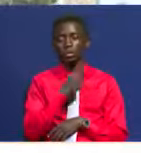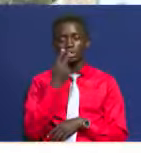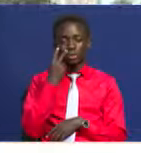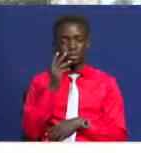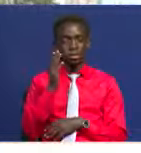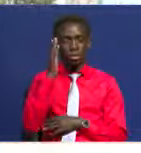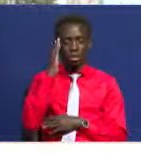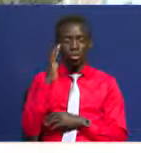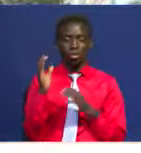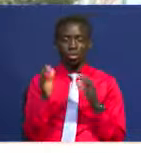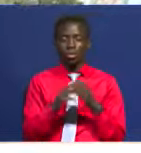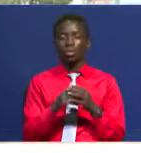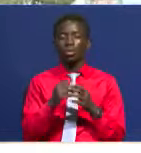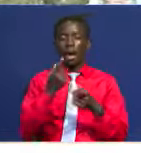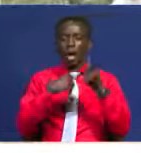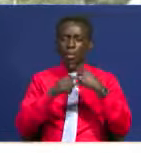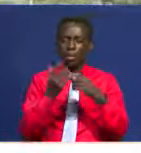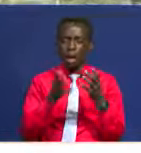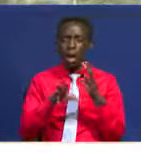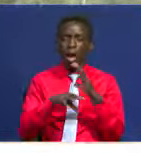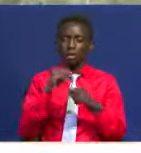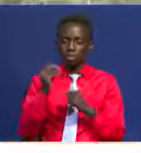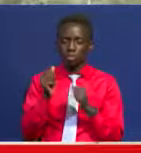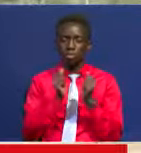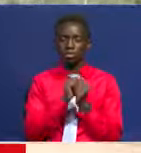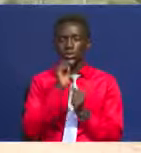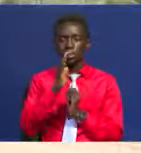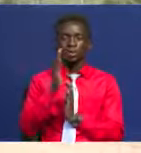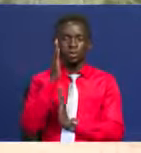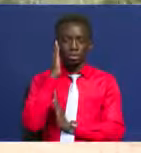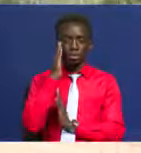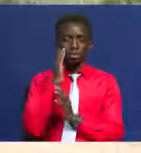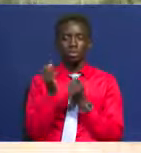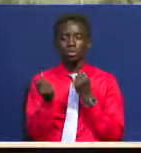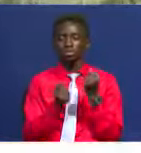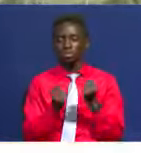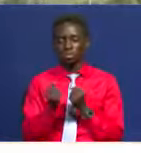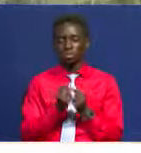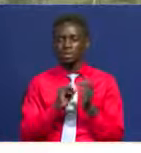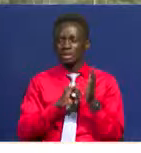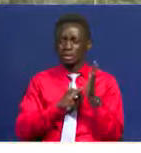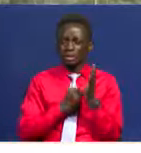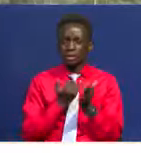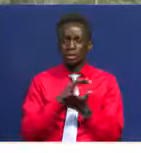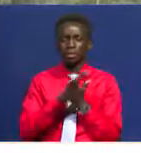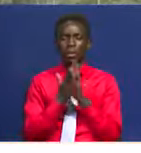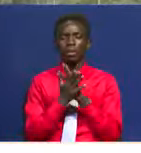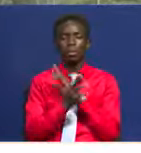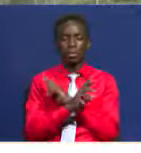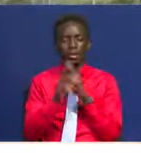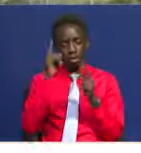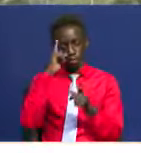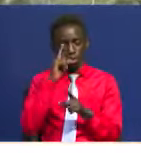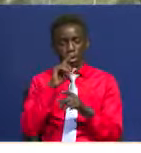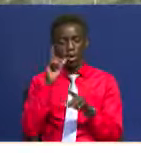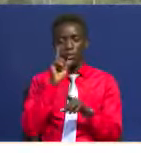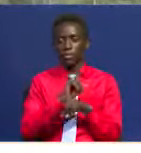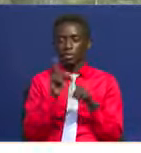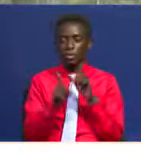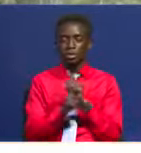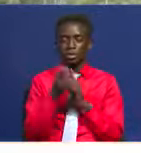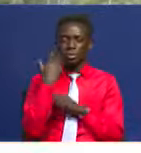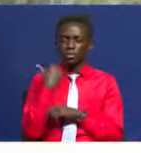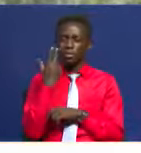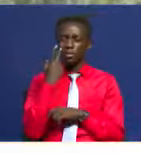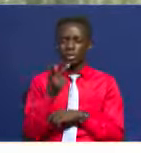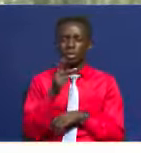camped outside with their security vehicle, just getting ready for anything. We've seen this all over town, by the